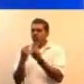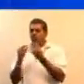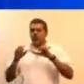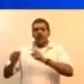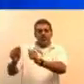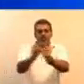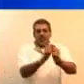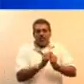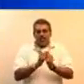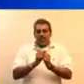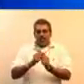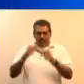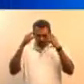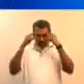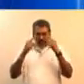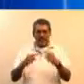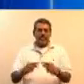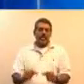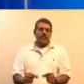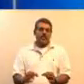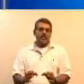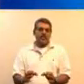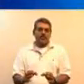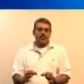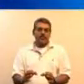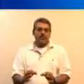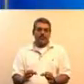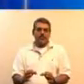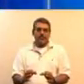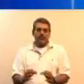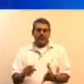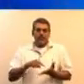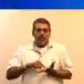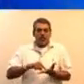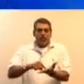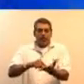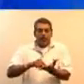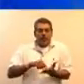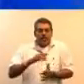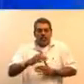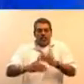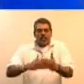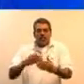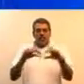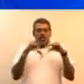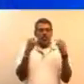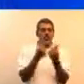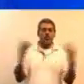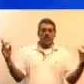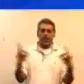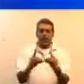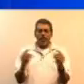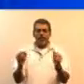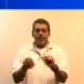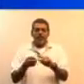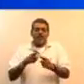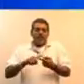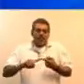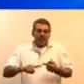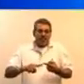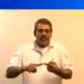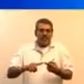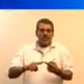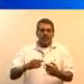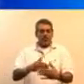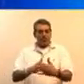he or she is a neutral third party who assists the parties by controlling the negotiation process,